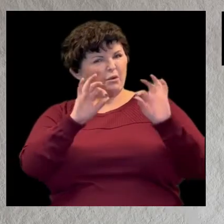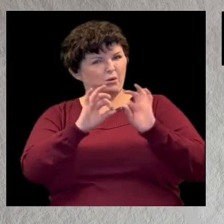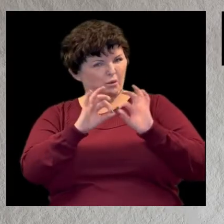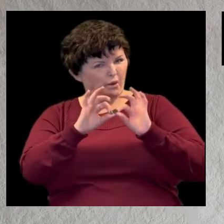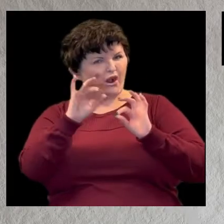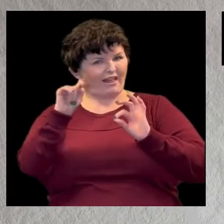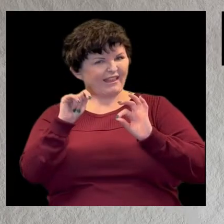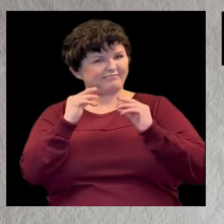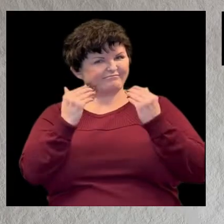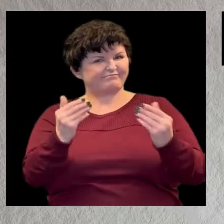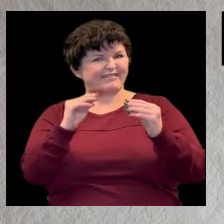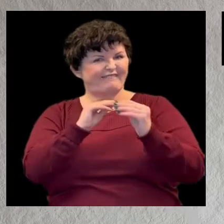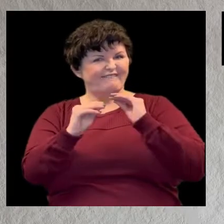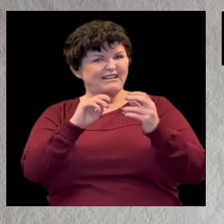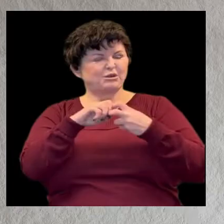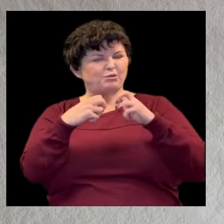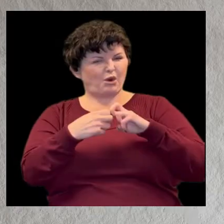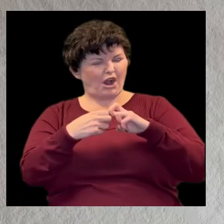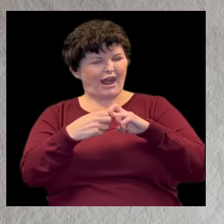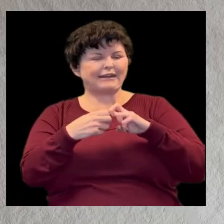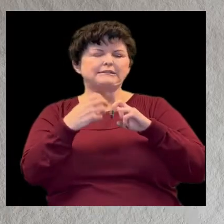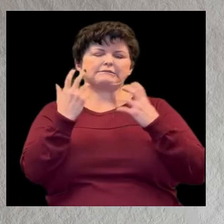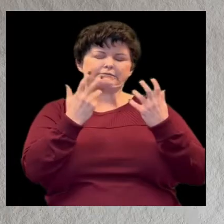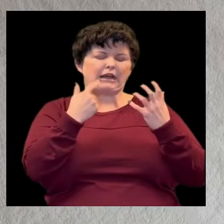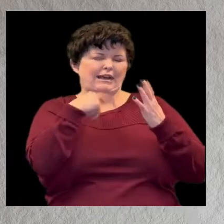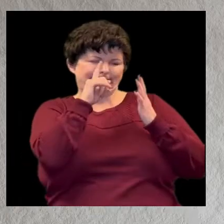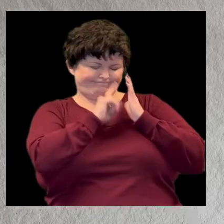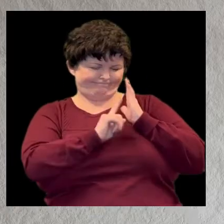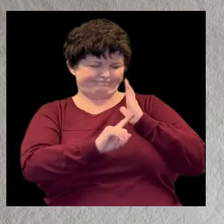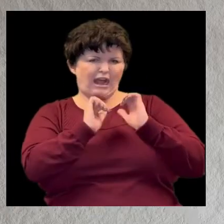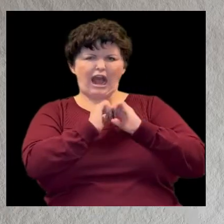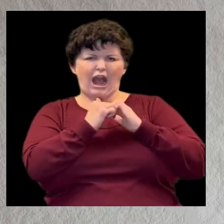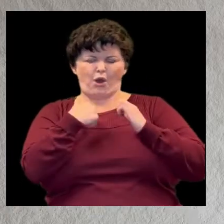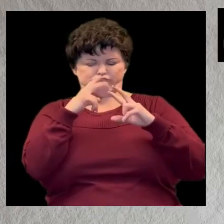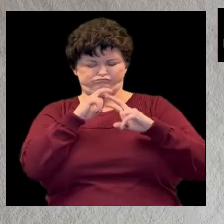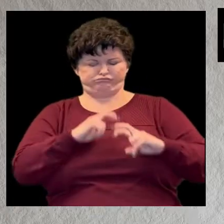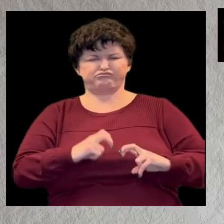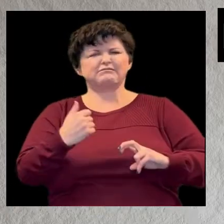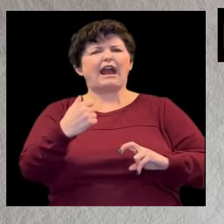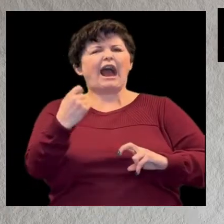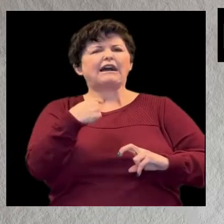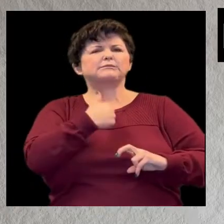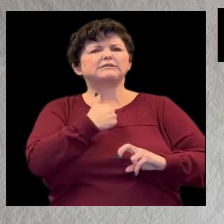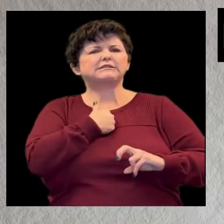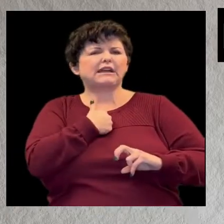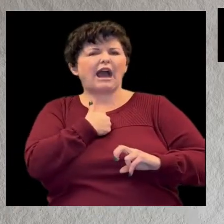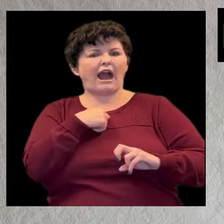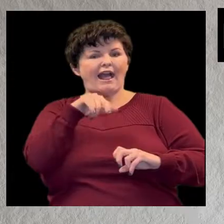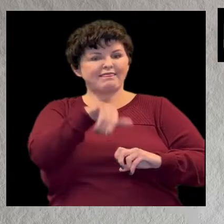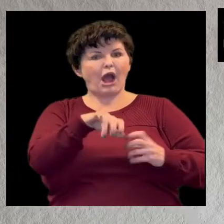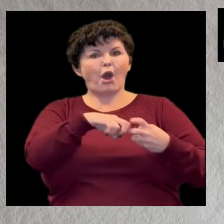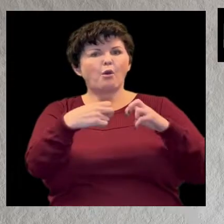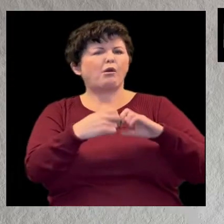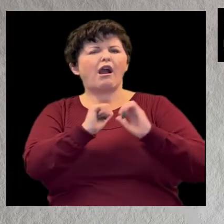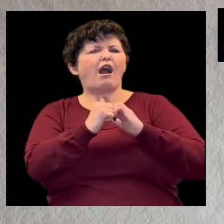So I investigated the problem by asking myself this question: how does this problem affect